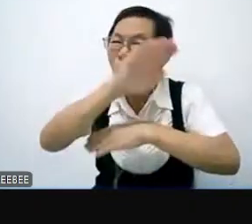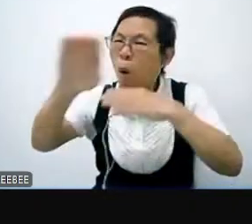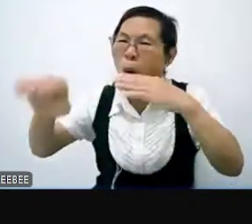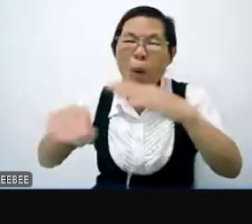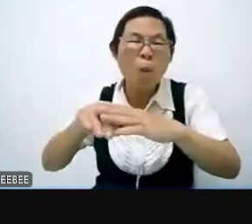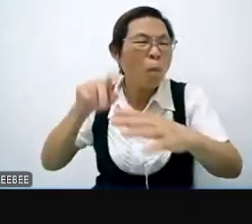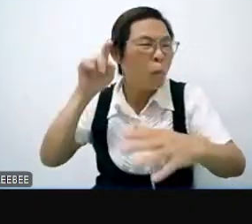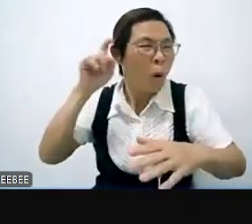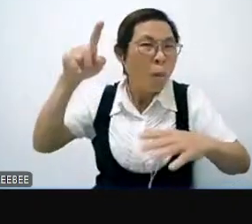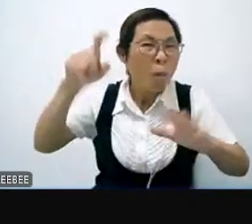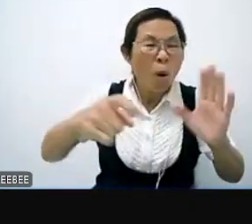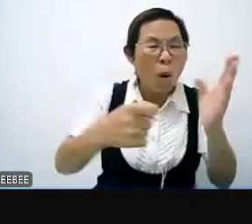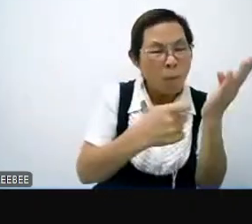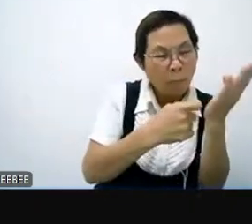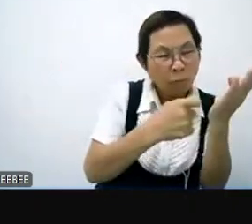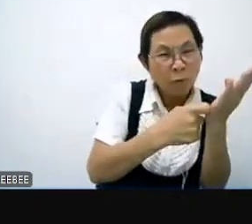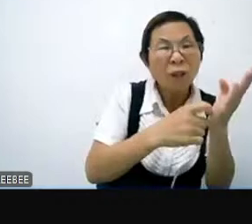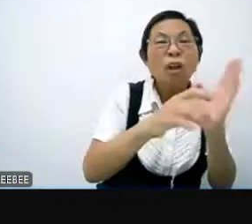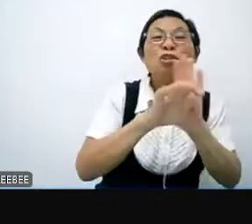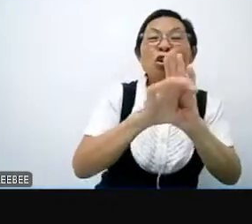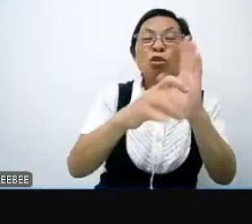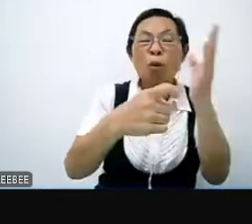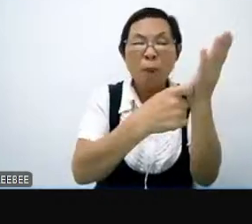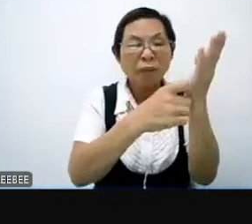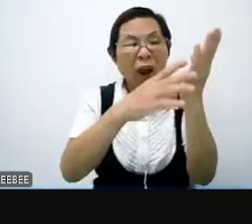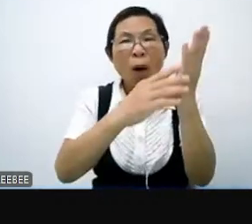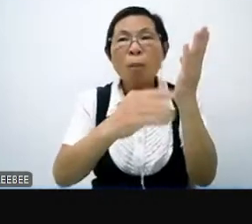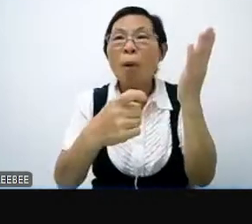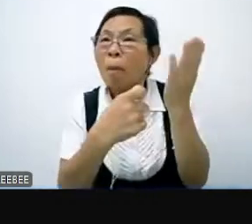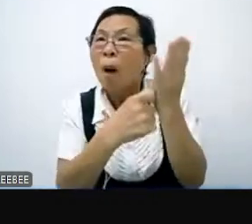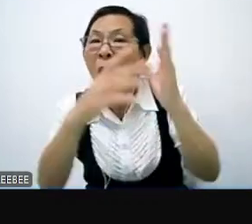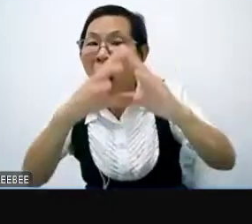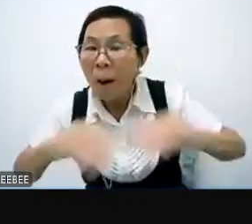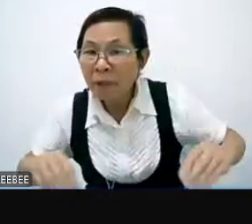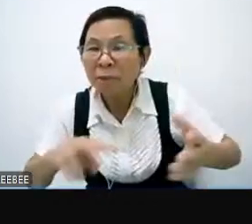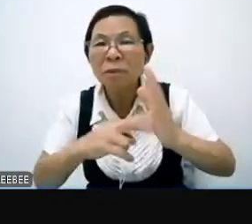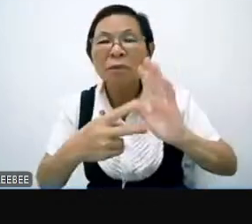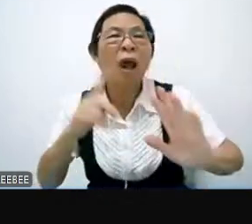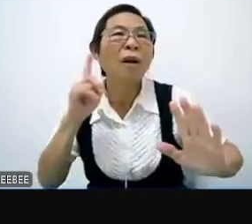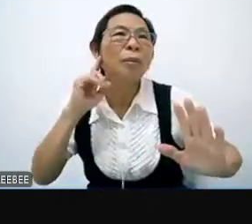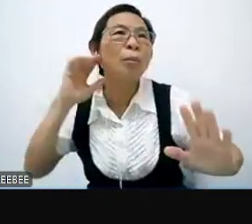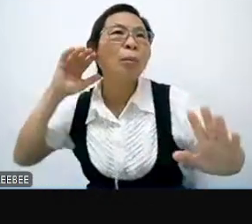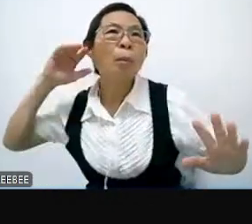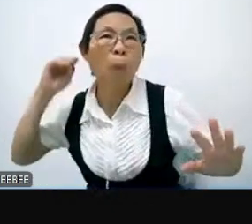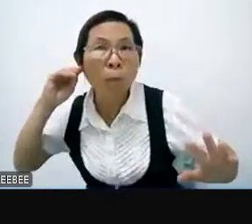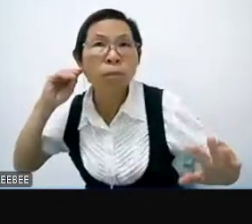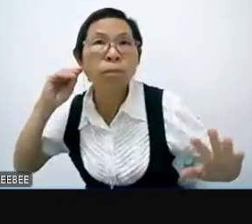needs battery. When it's running out of battery, that means their hearing has to shut down for a while.